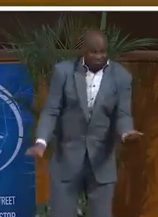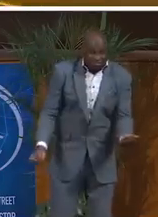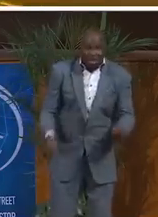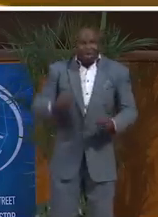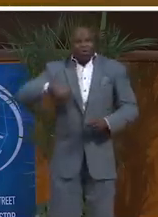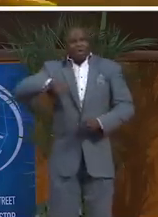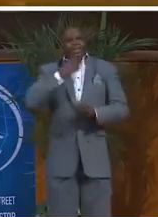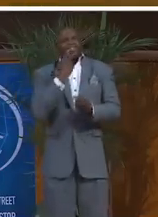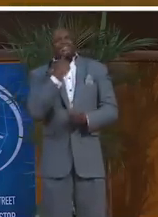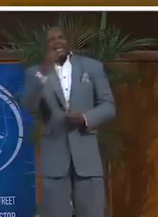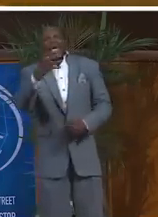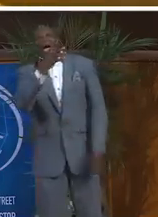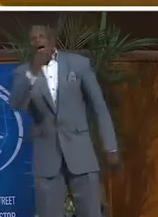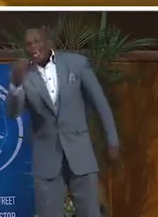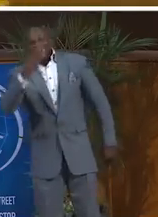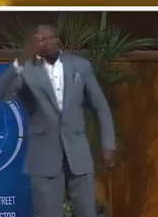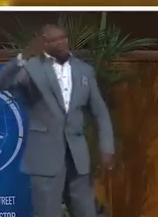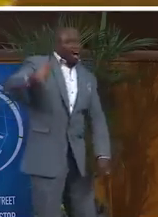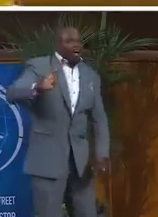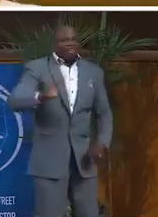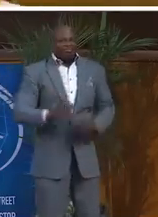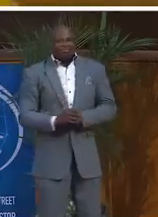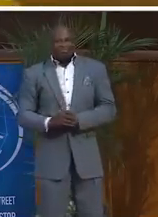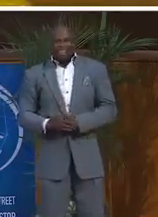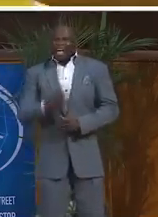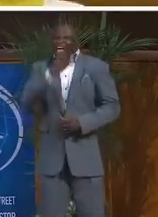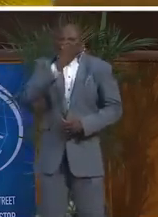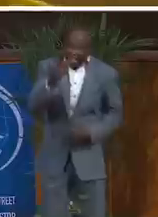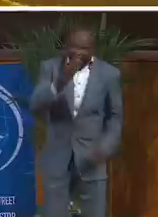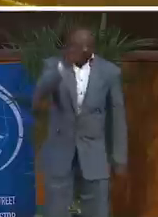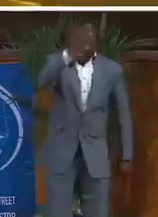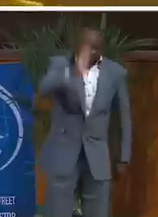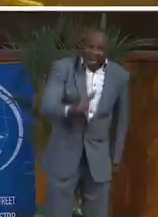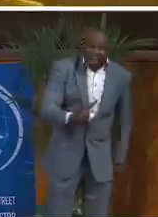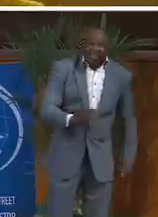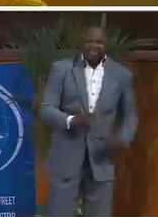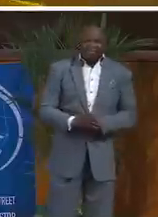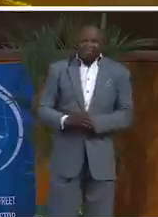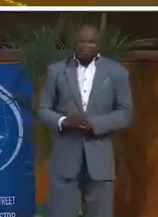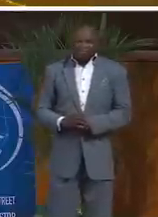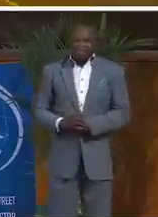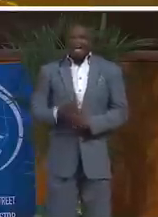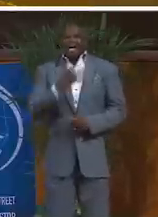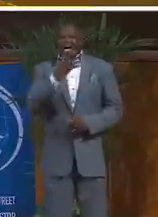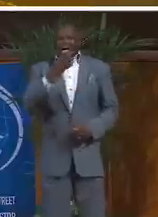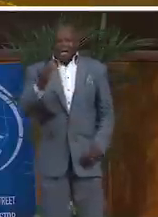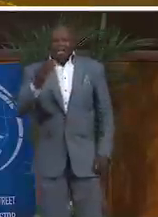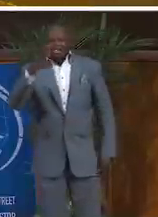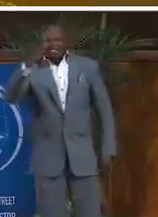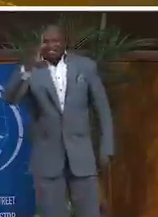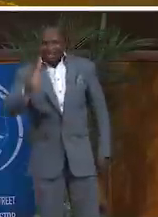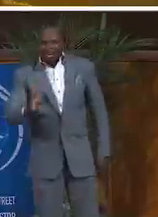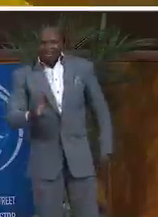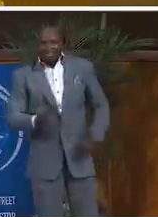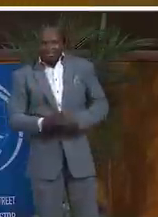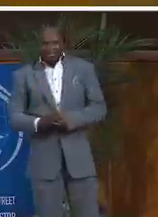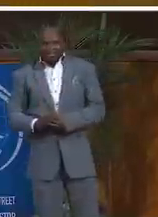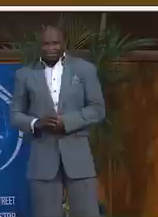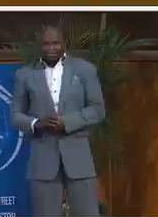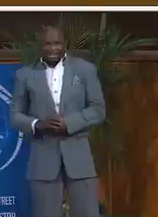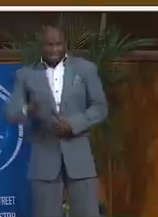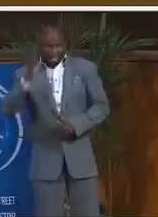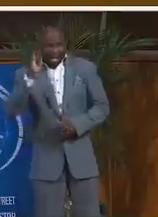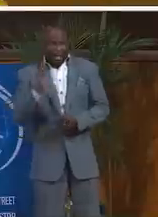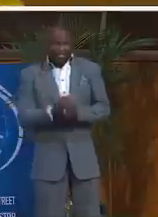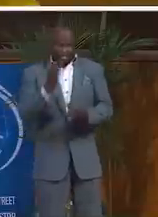we can shout, and God, and God, and God. Listen,